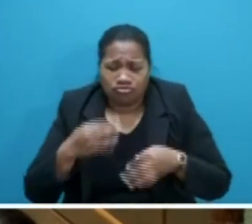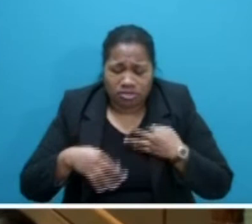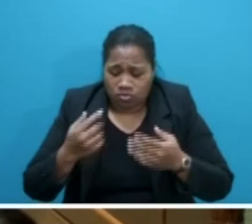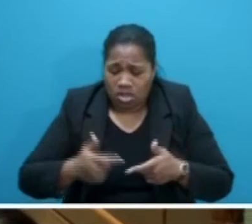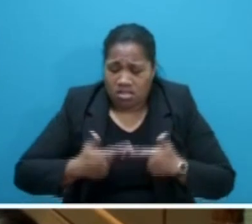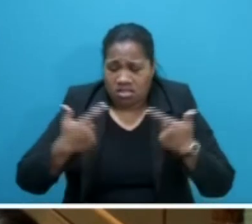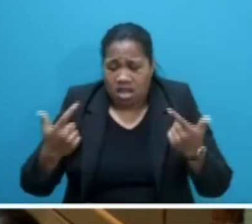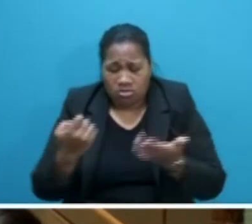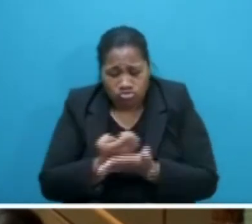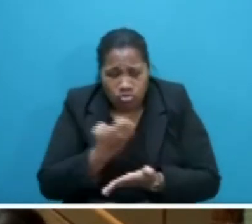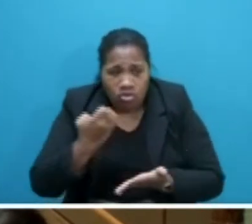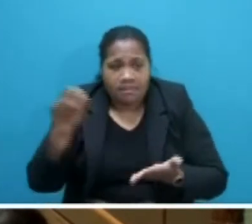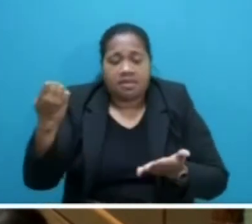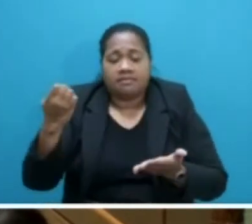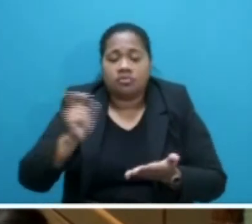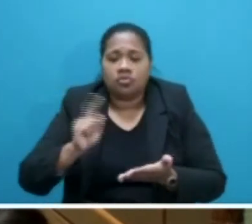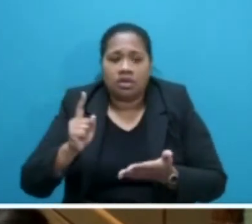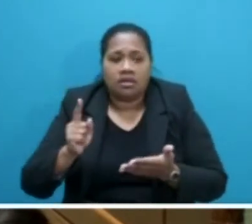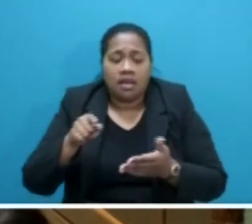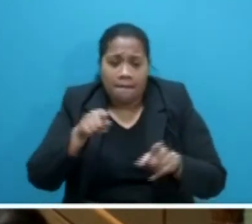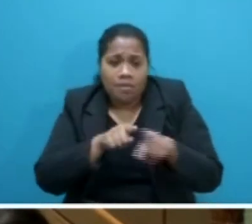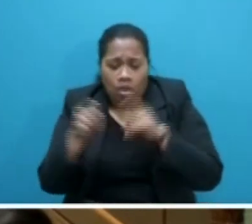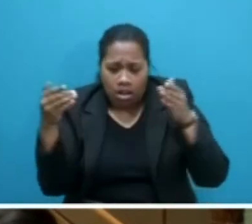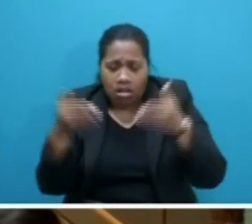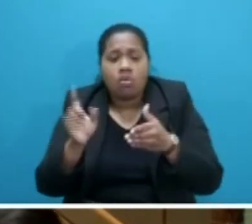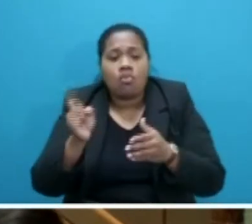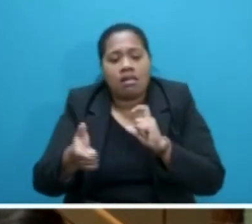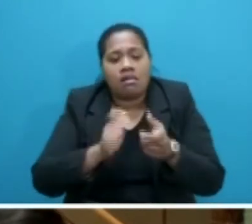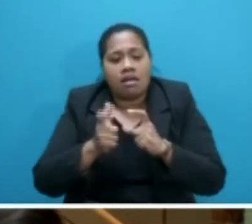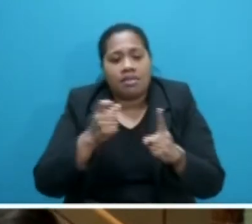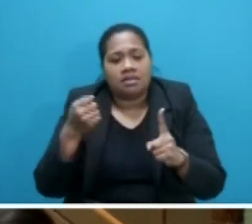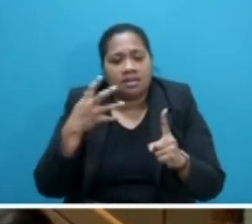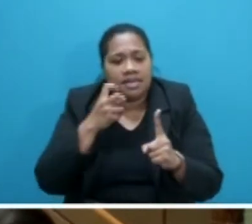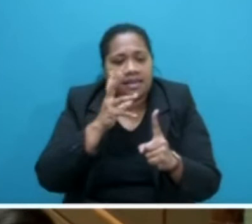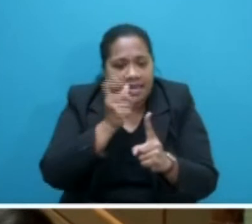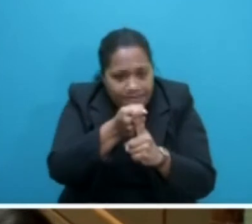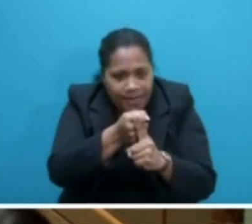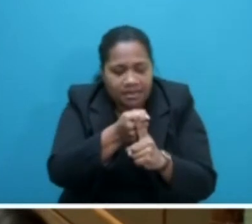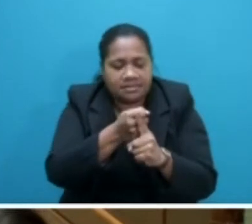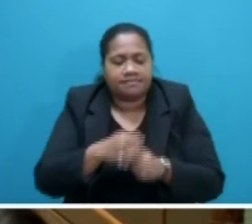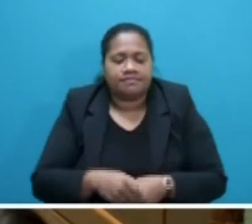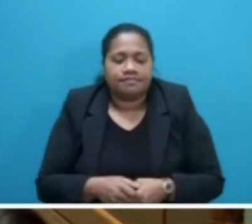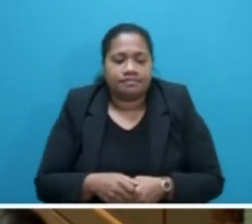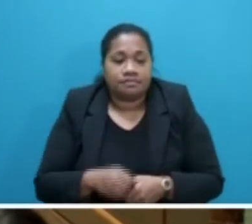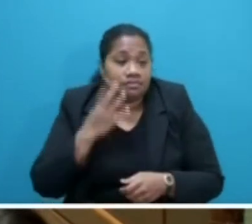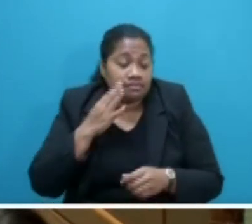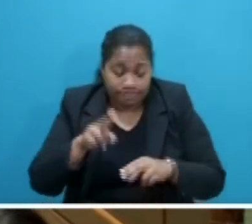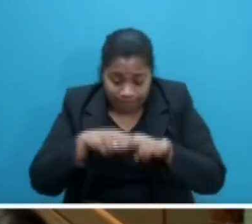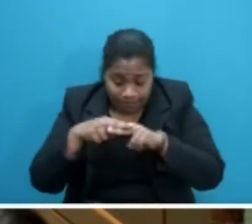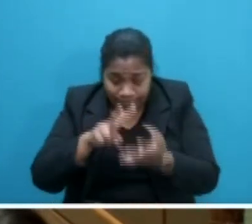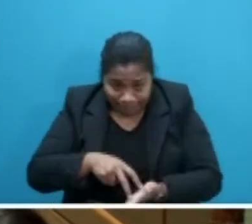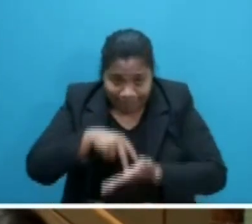spare our planet from worsening climate impacts. When Fiji showed up at the United Nations Secretary General